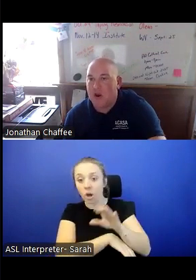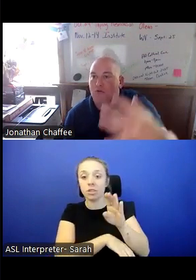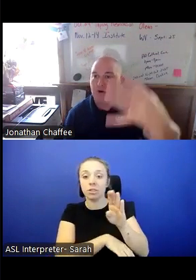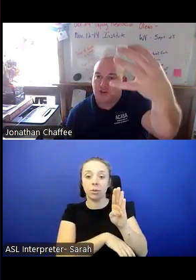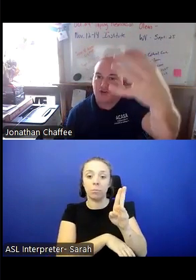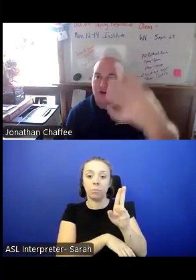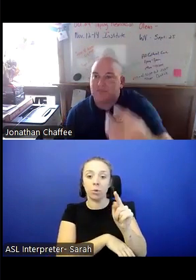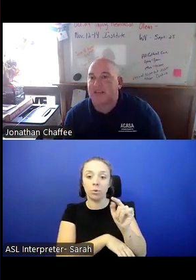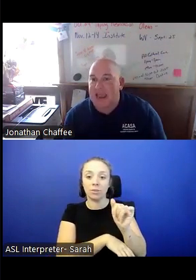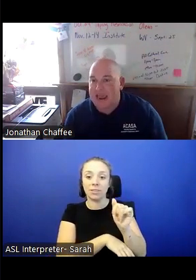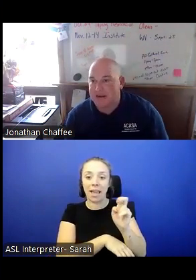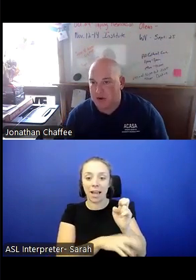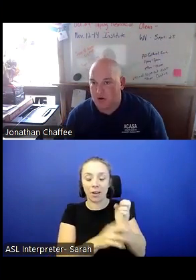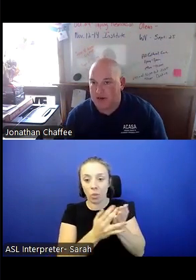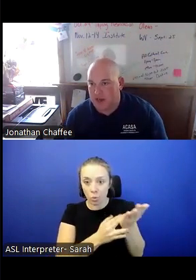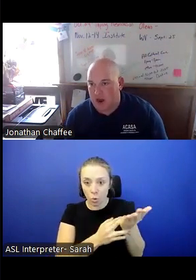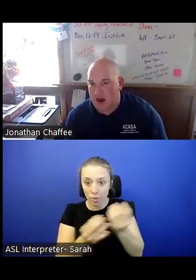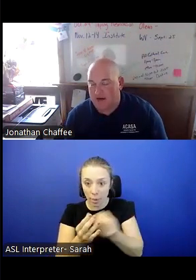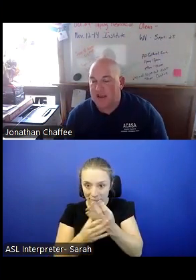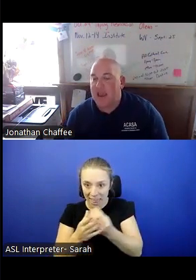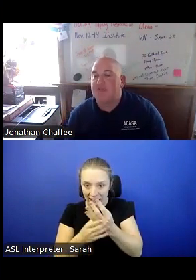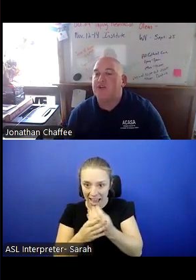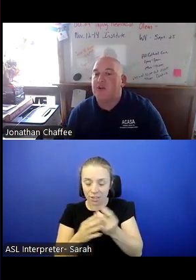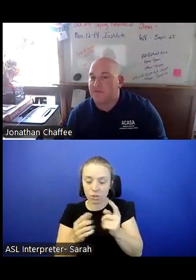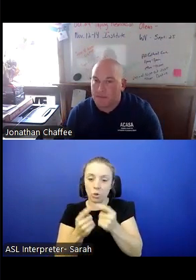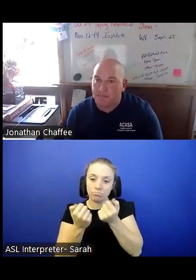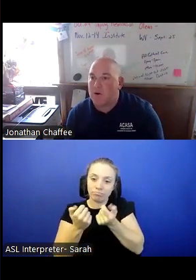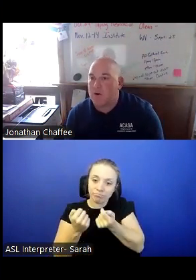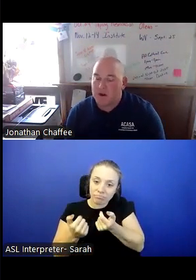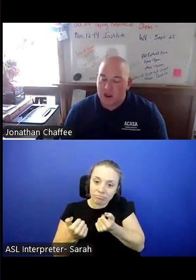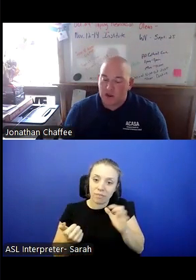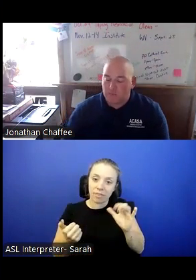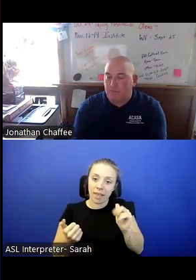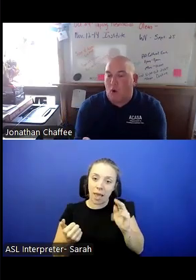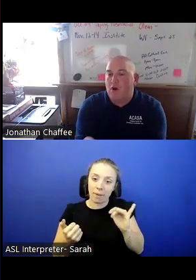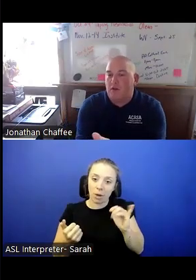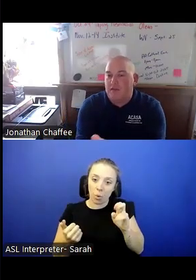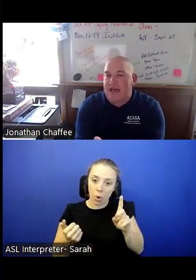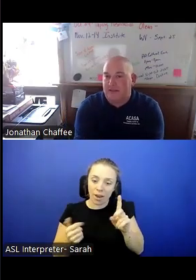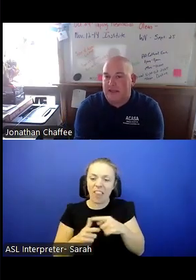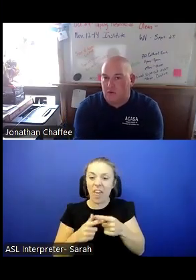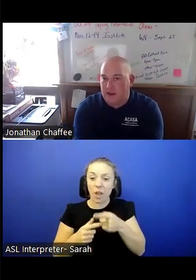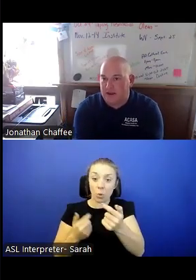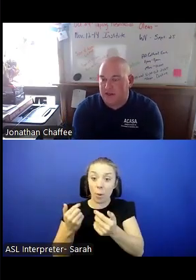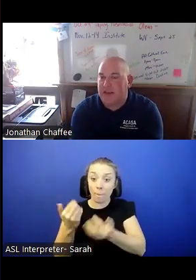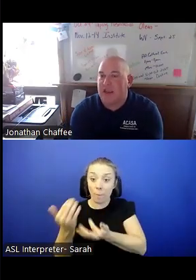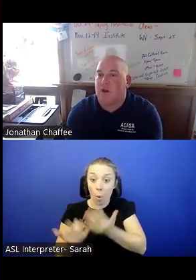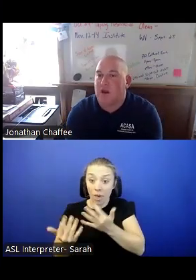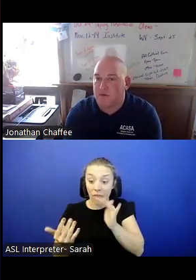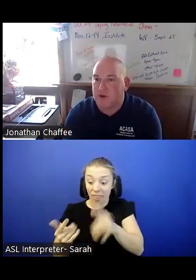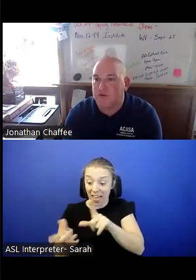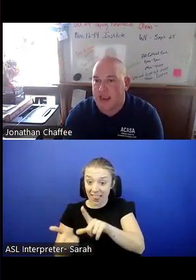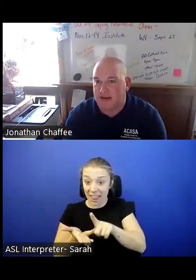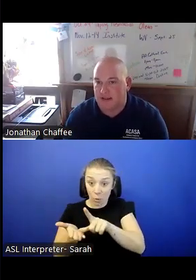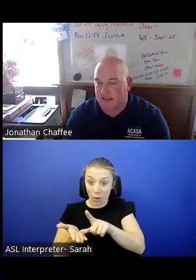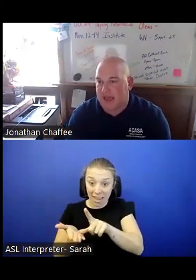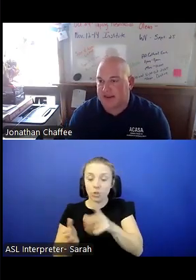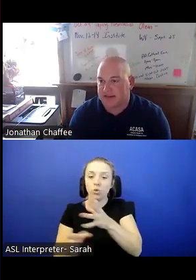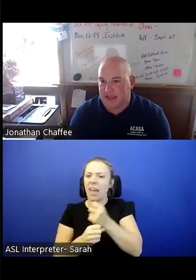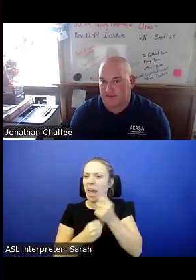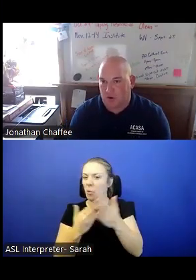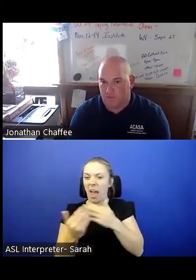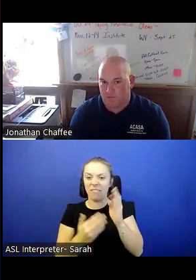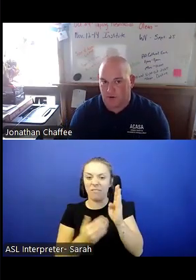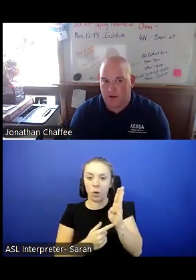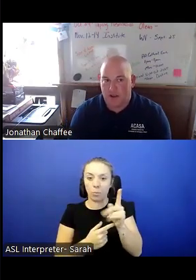matter, which strips the cannabinoids off, and then you have to you boil that liquid to get whatever butane that